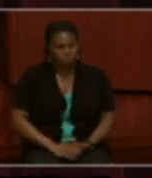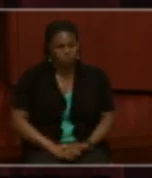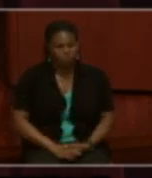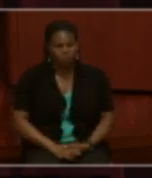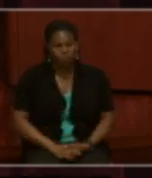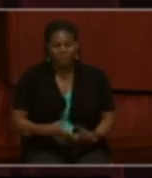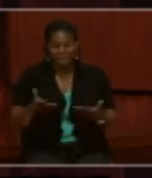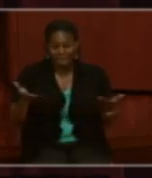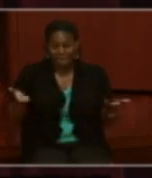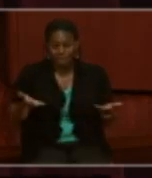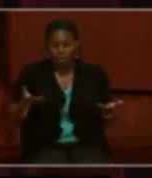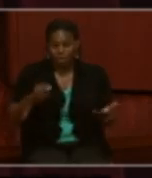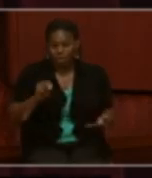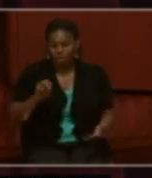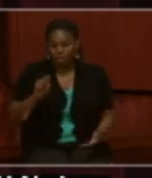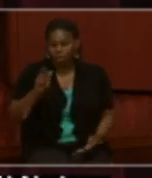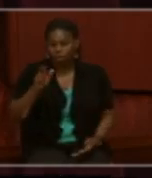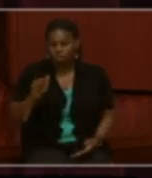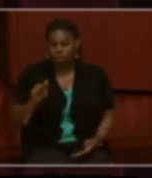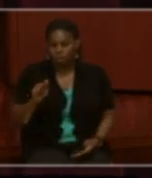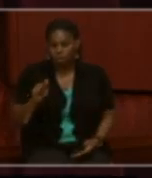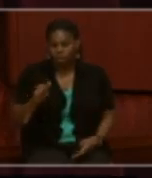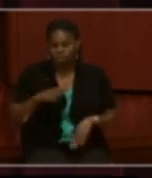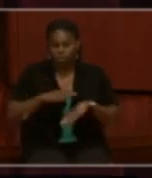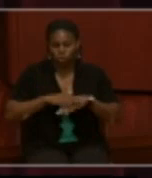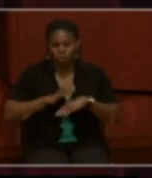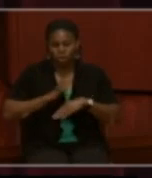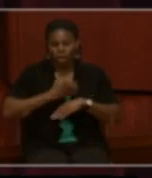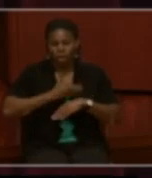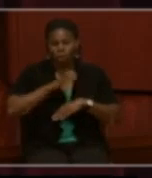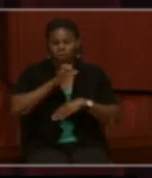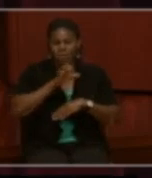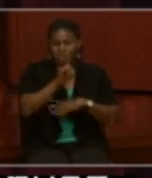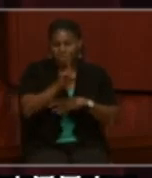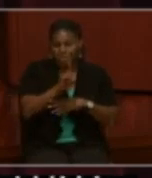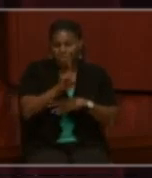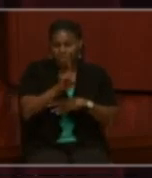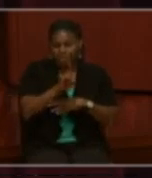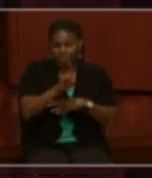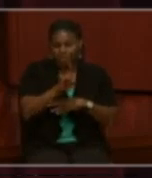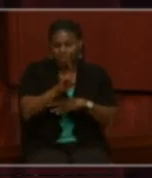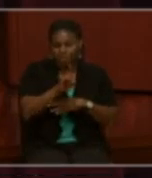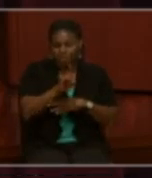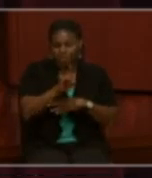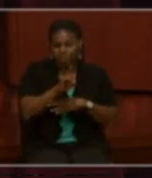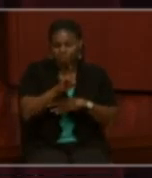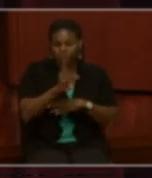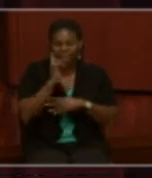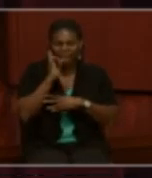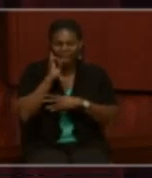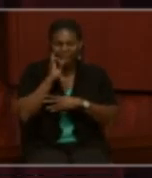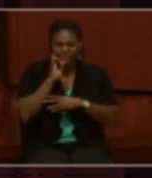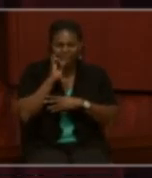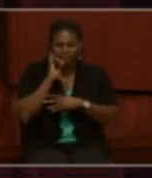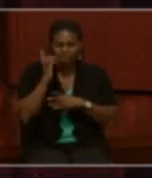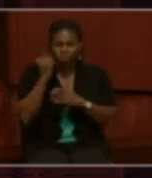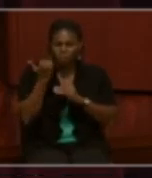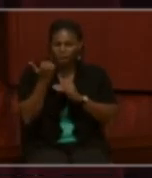Here at the National Archives on our CD version, I think it's limited